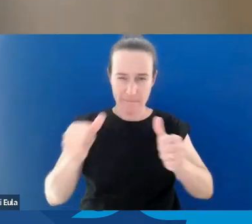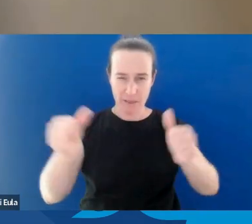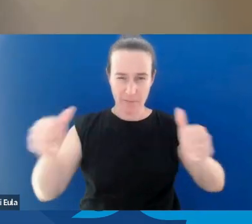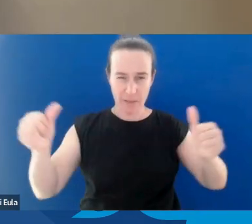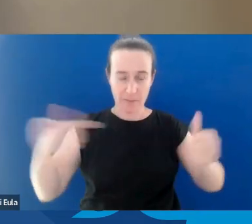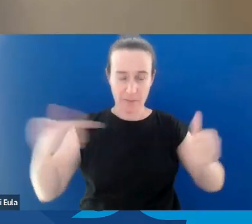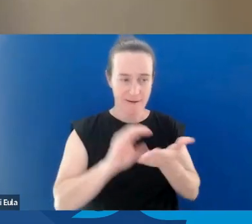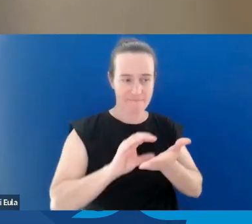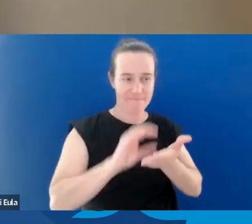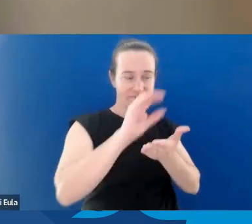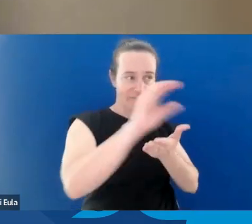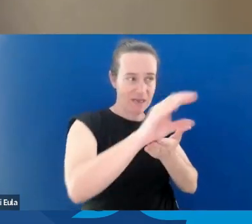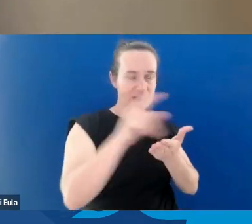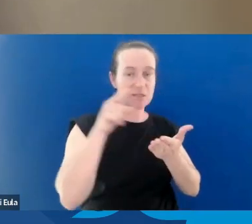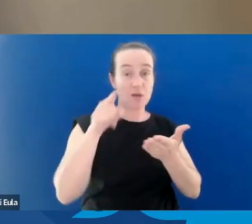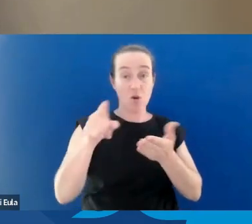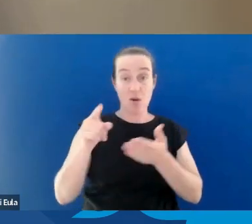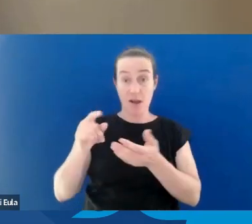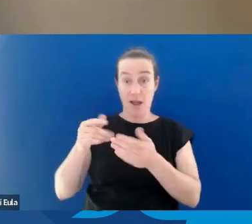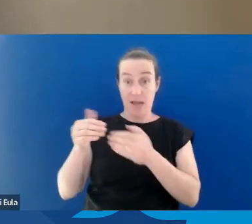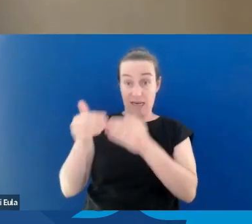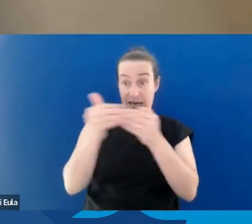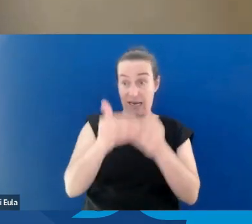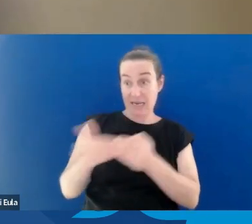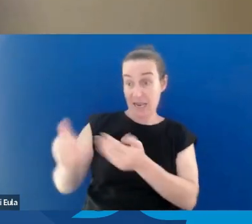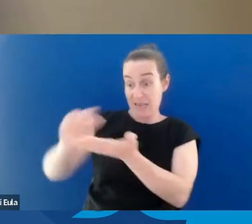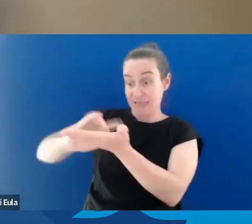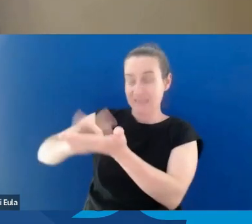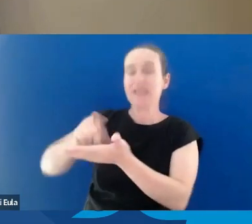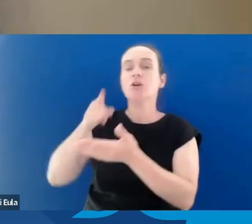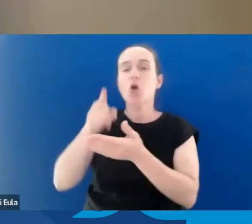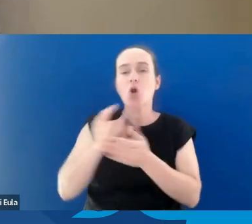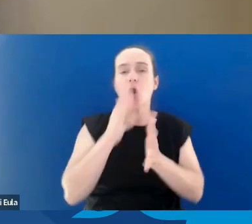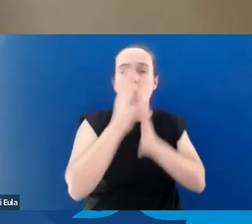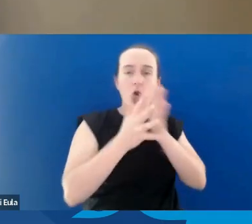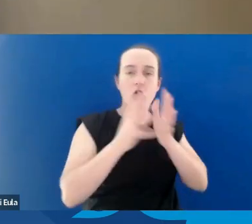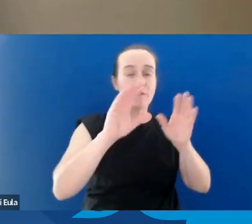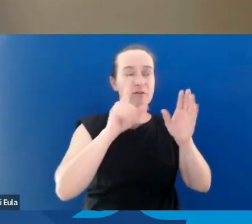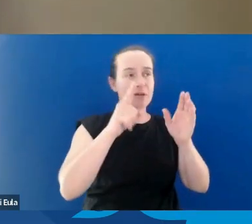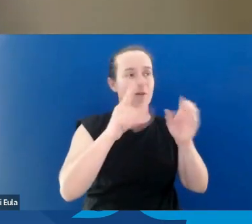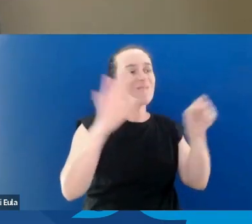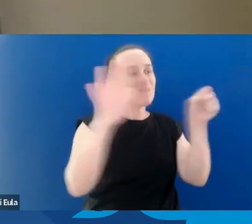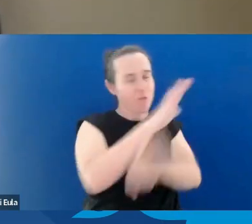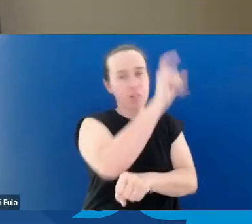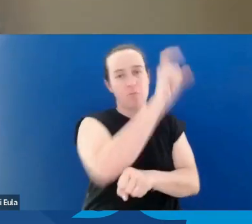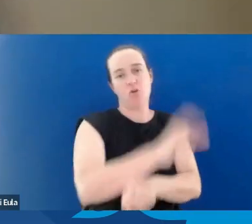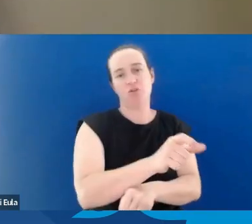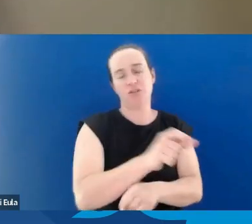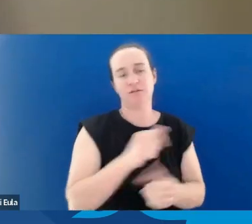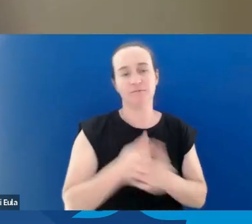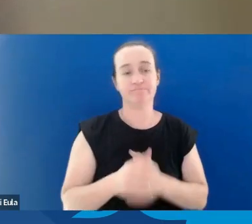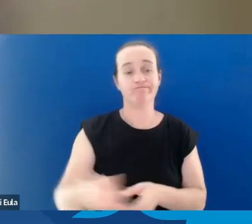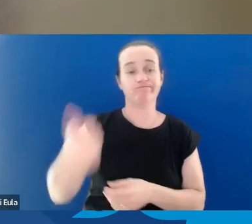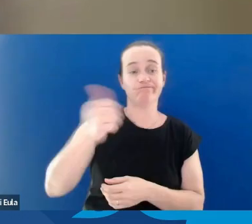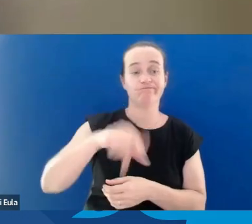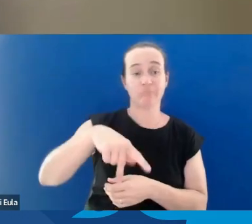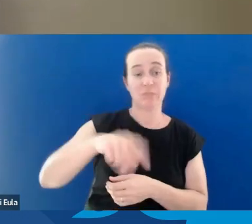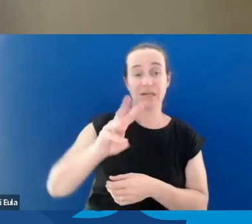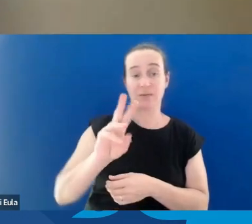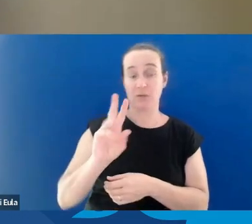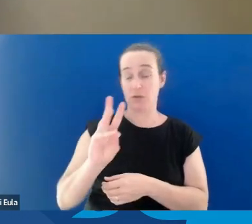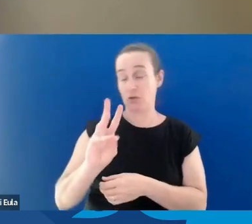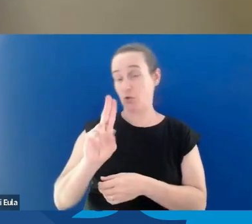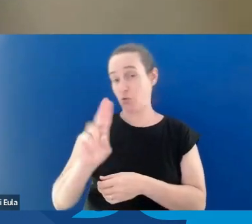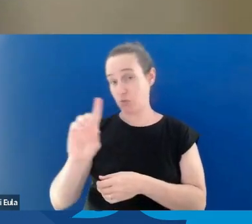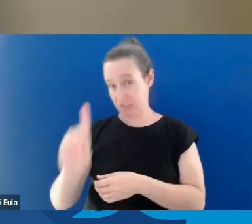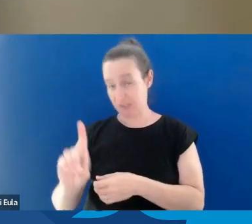holistic person-centered care program that is also cost-effective. And the PWID sector notes